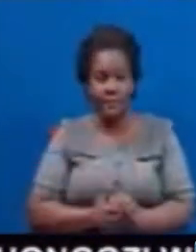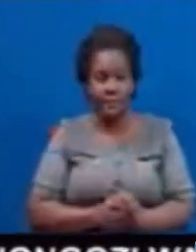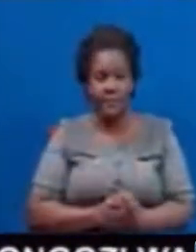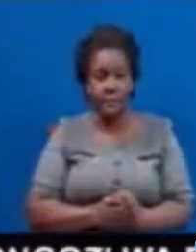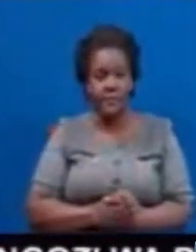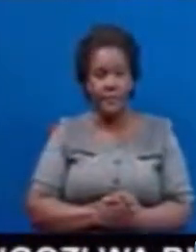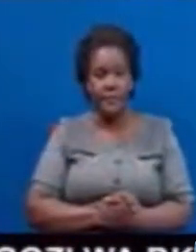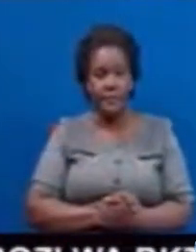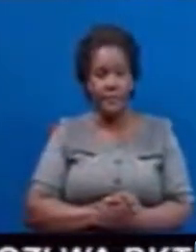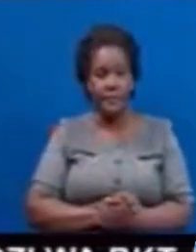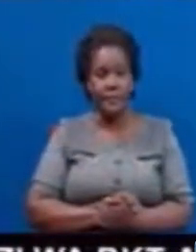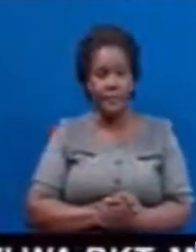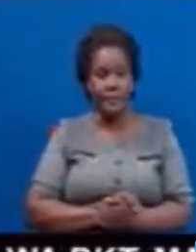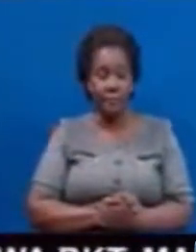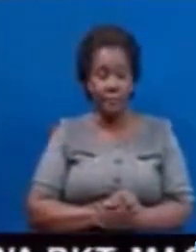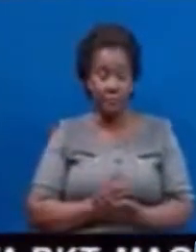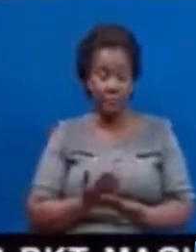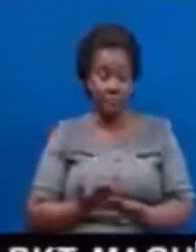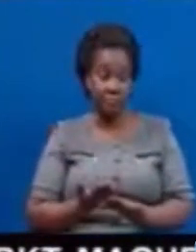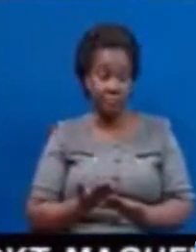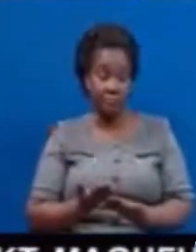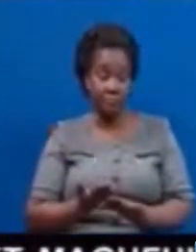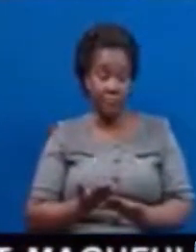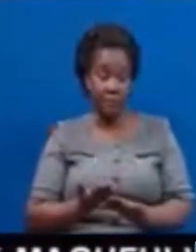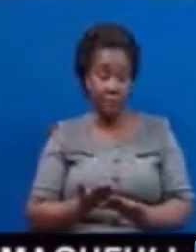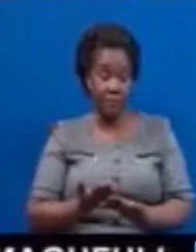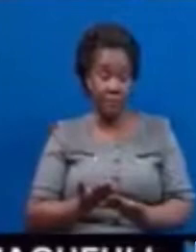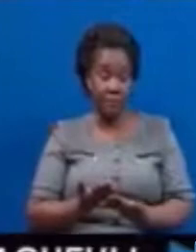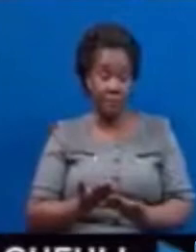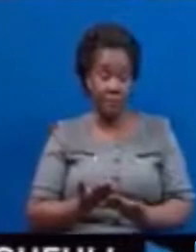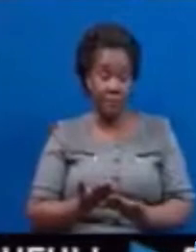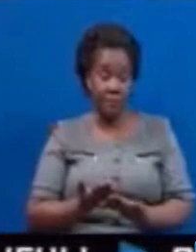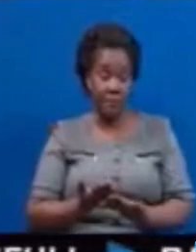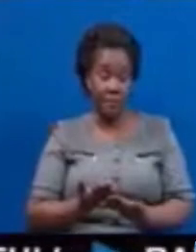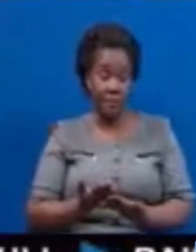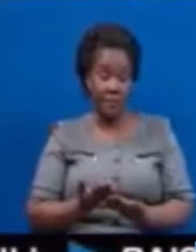Madam President, we will stand with you.